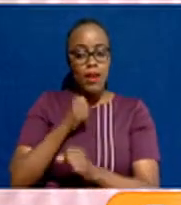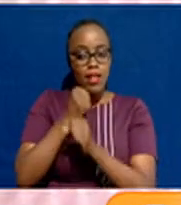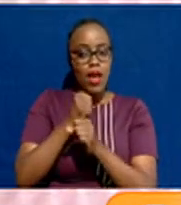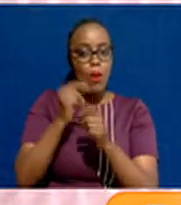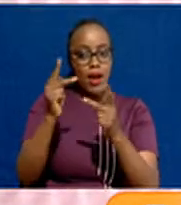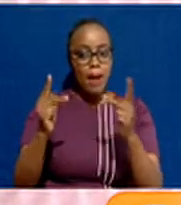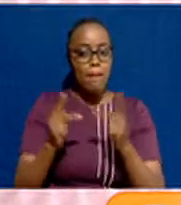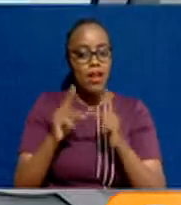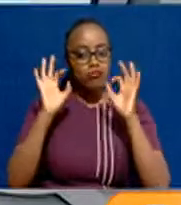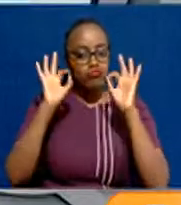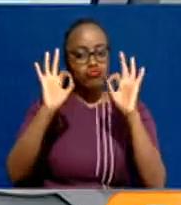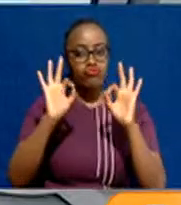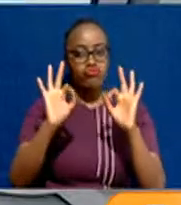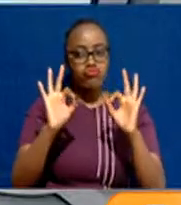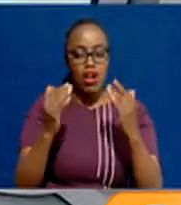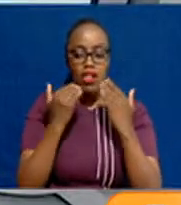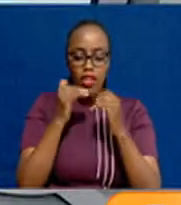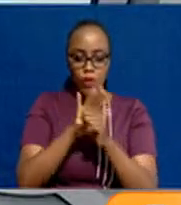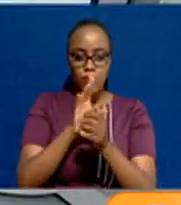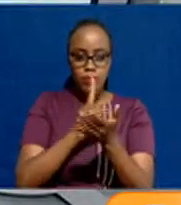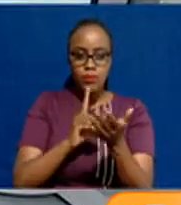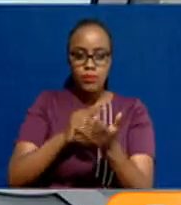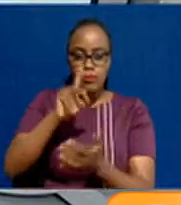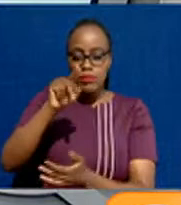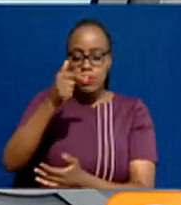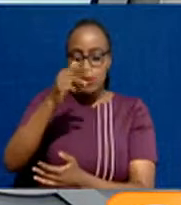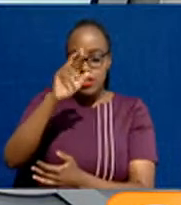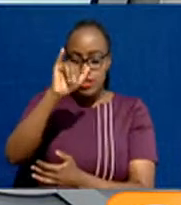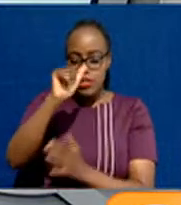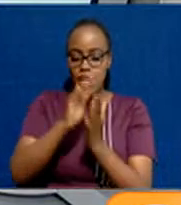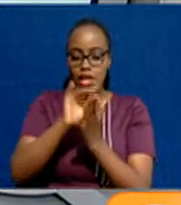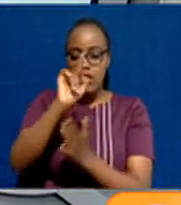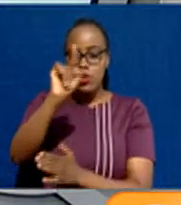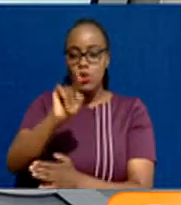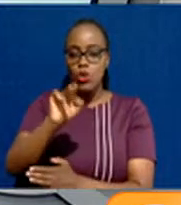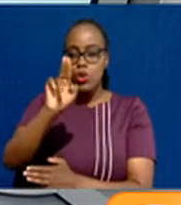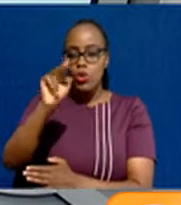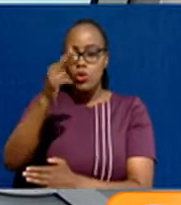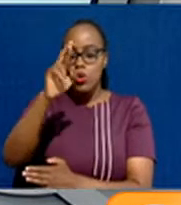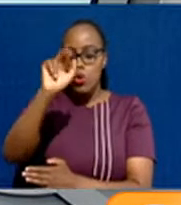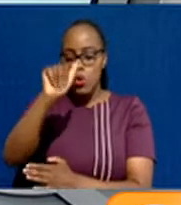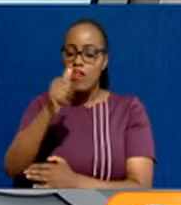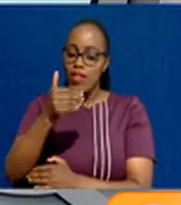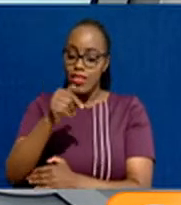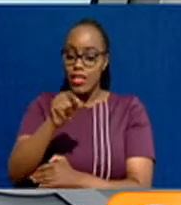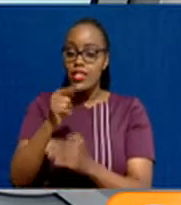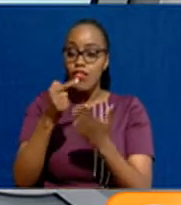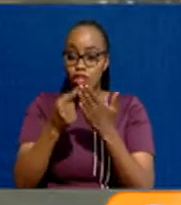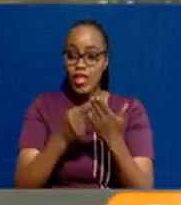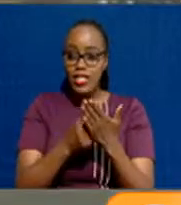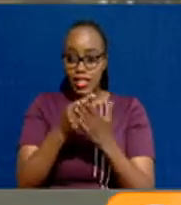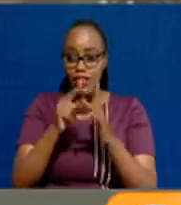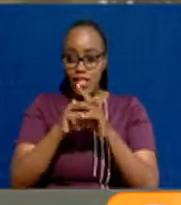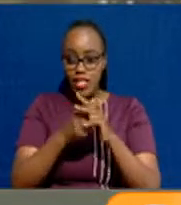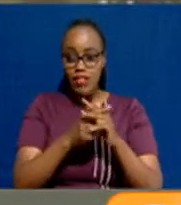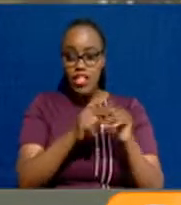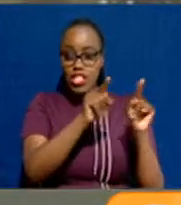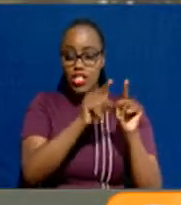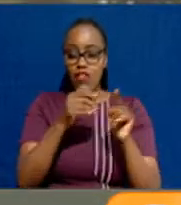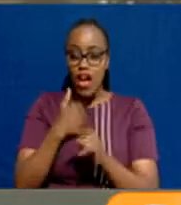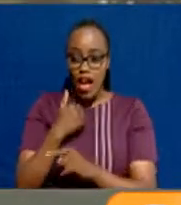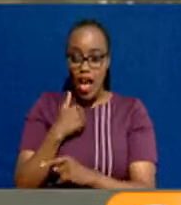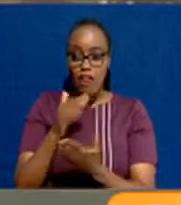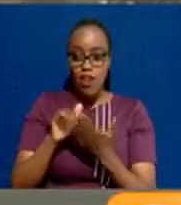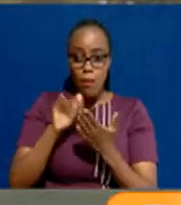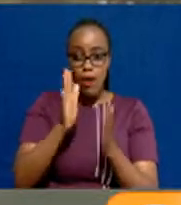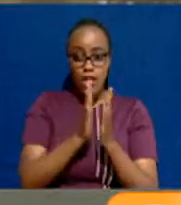workplace. Fantastic. Thank you so much, Dr. Patricia Zuhura, for your insights. This is just the beginning of these kinds of discussions to have women to be